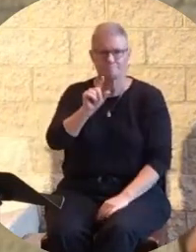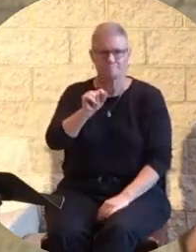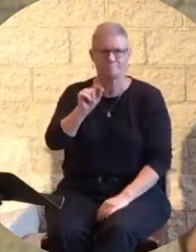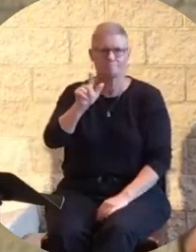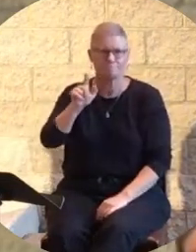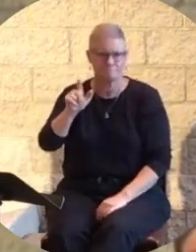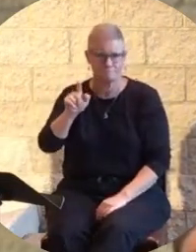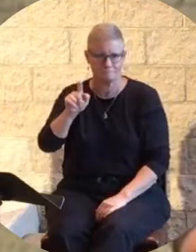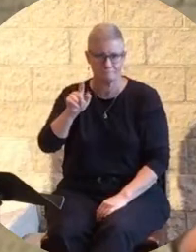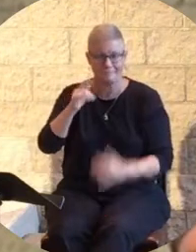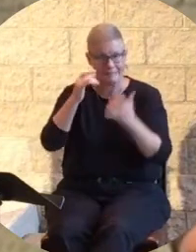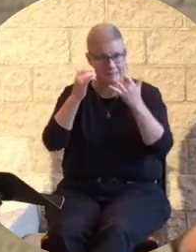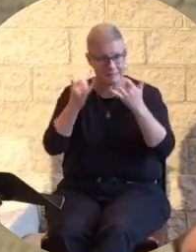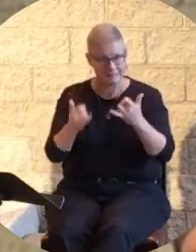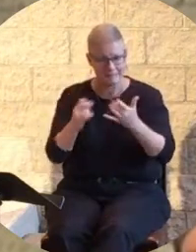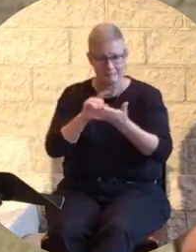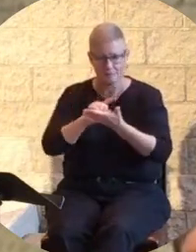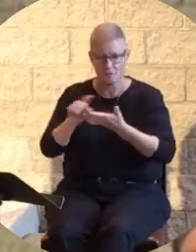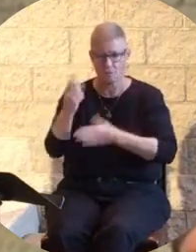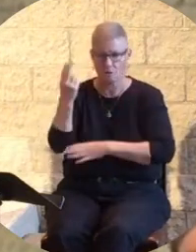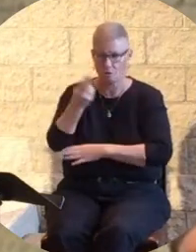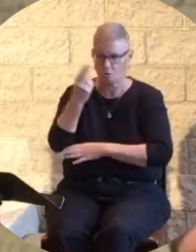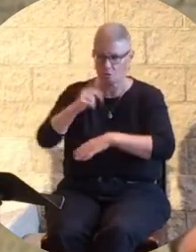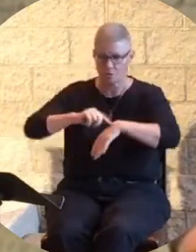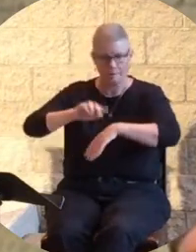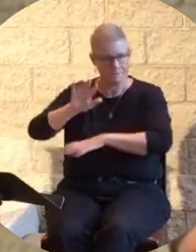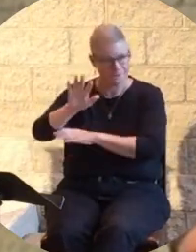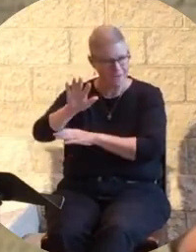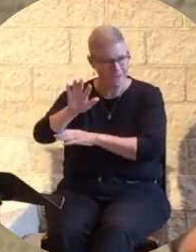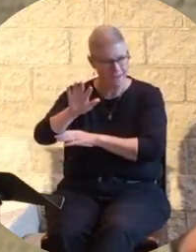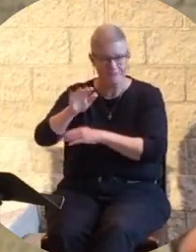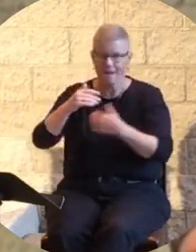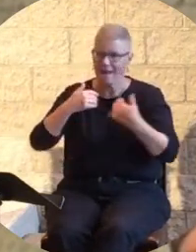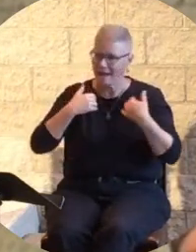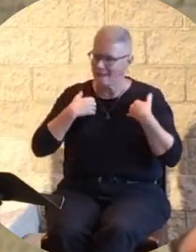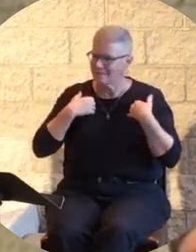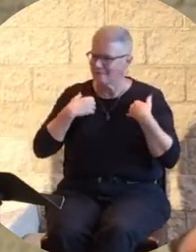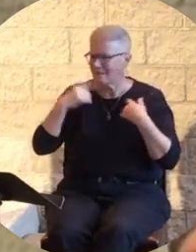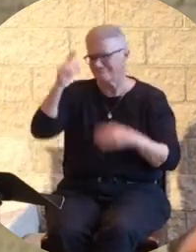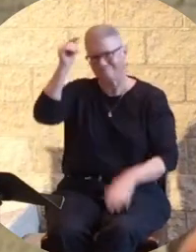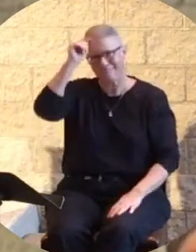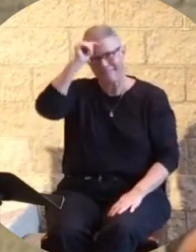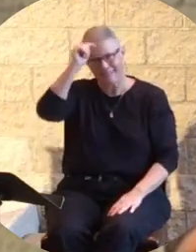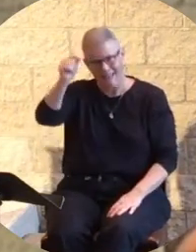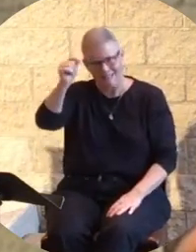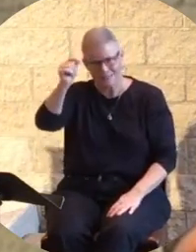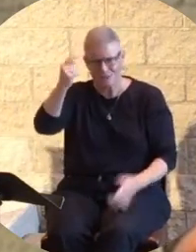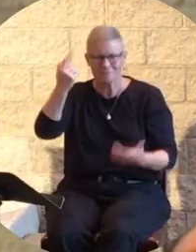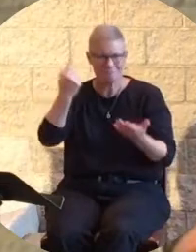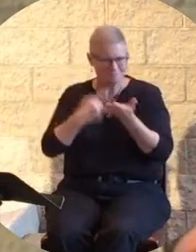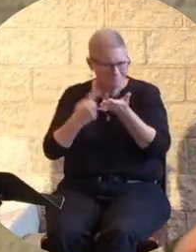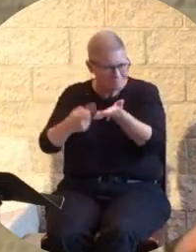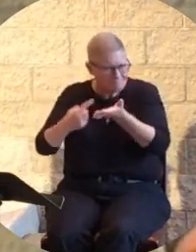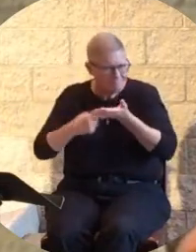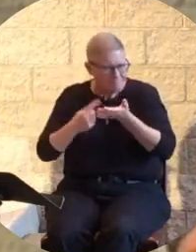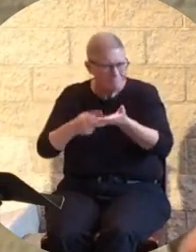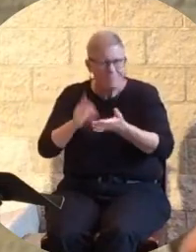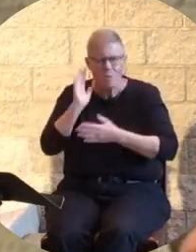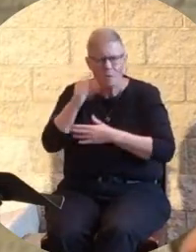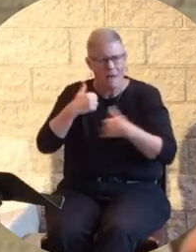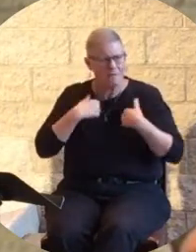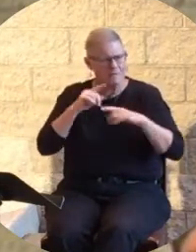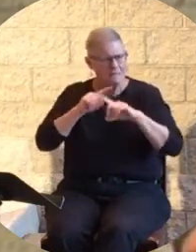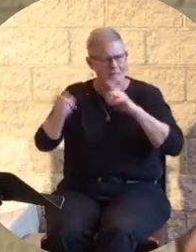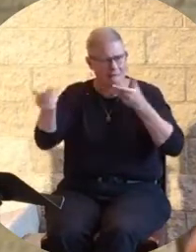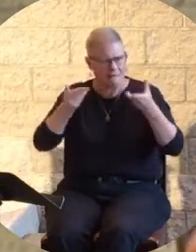Zoom in this Thursday at 5 p.m. for Pub Theology with Reverend Toni and guests to discuss various spiritual